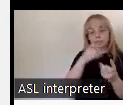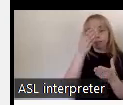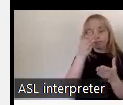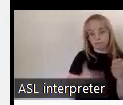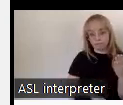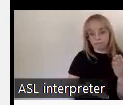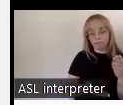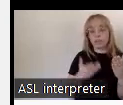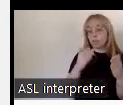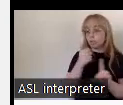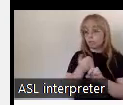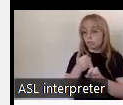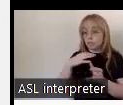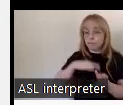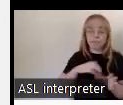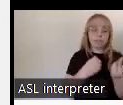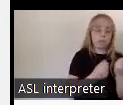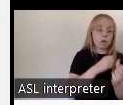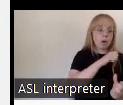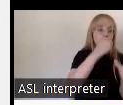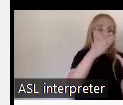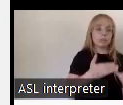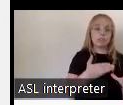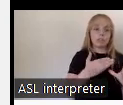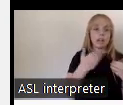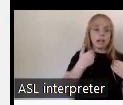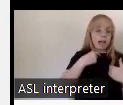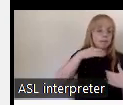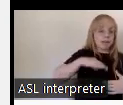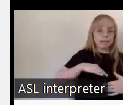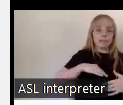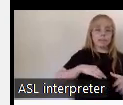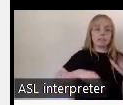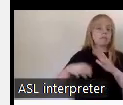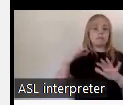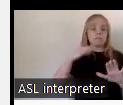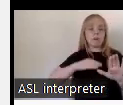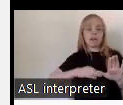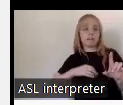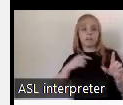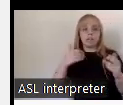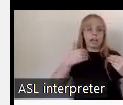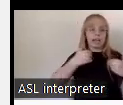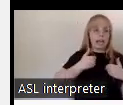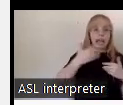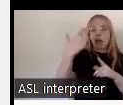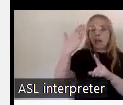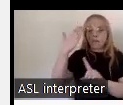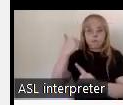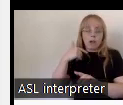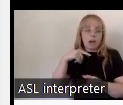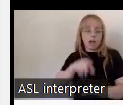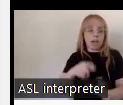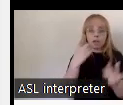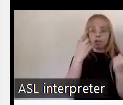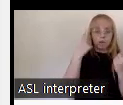have benefits yourself, you know that it can be complicated to keep what benefits you have and why you have them and what those